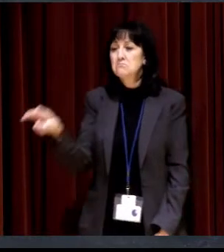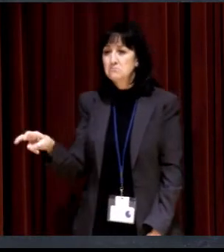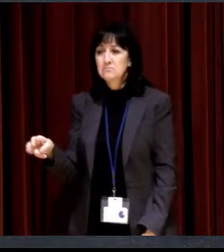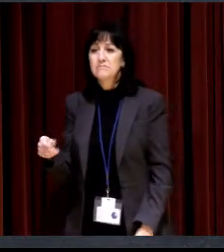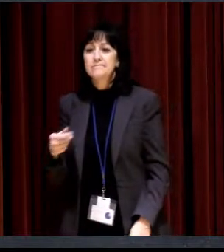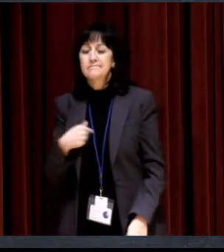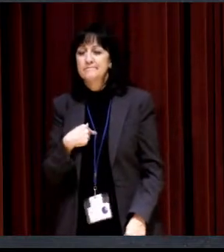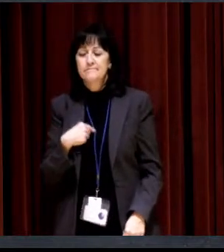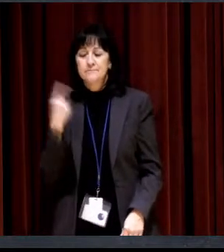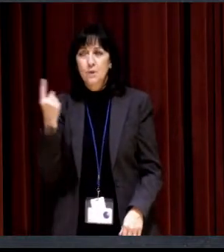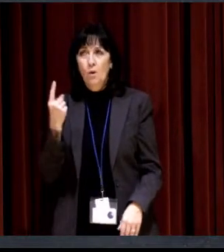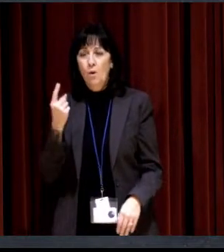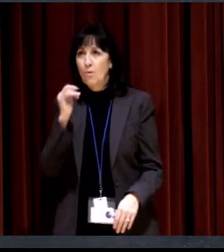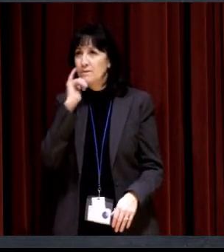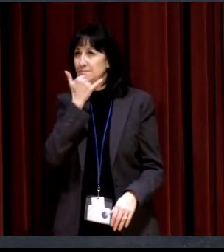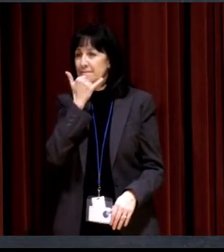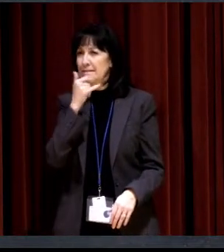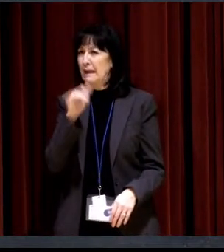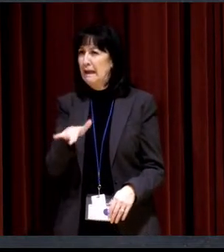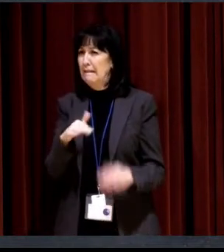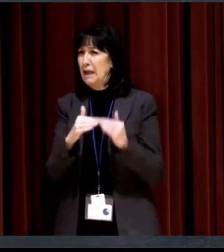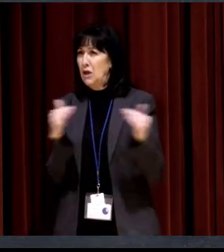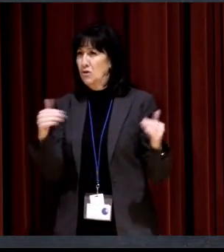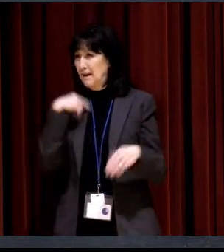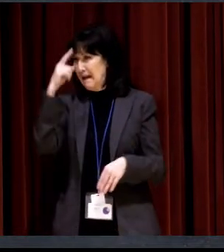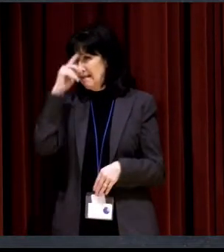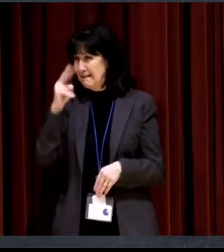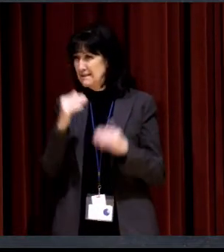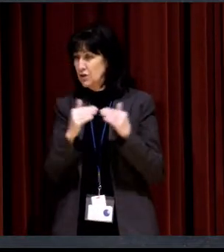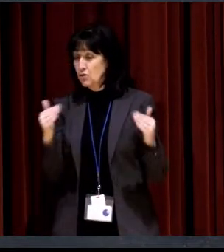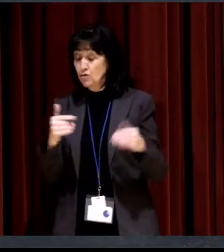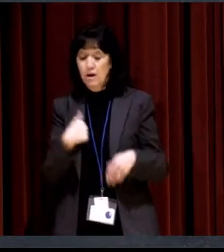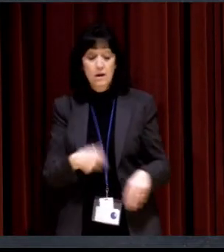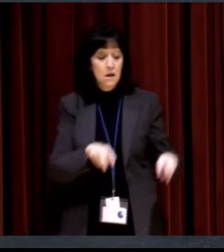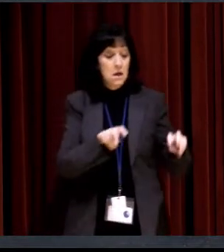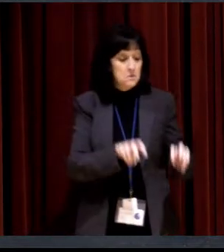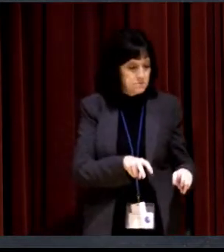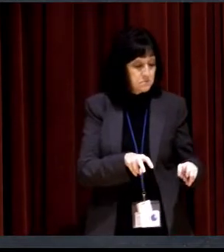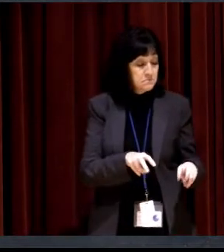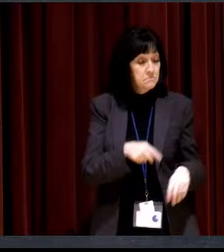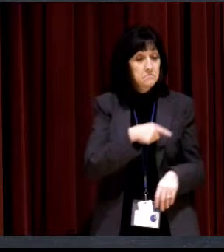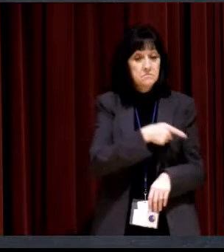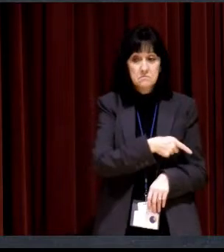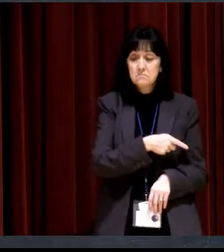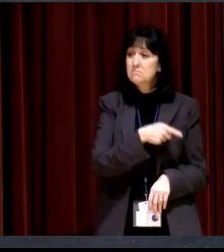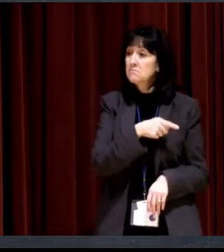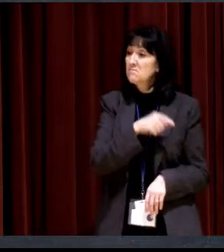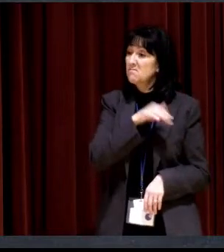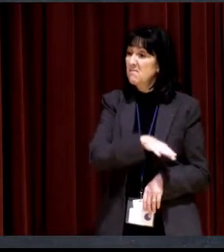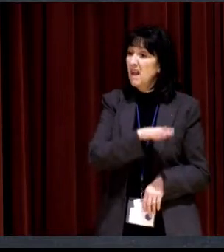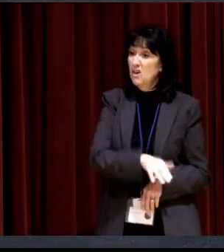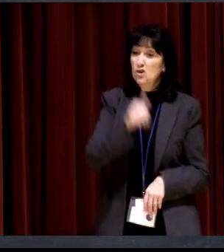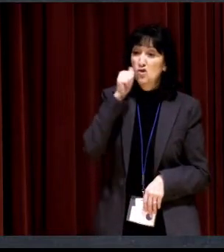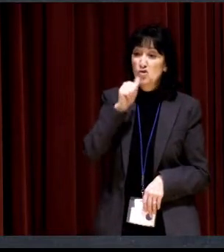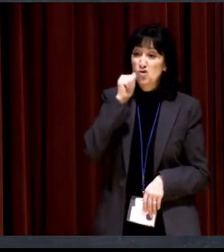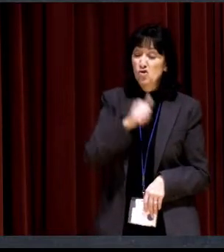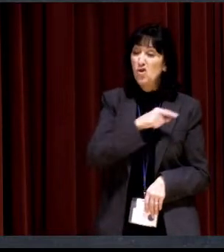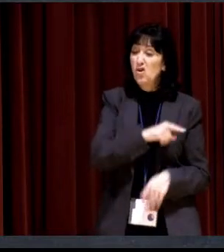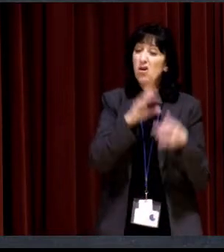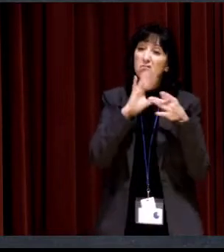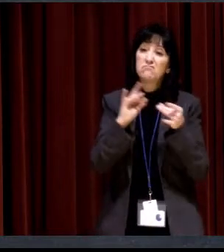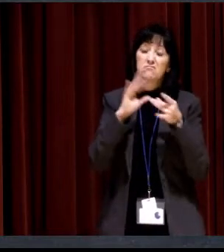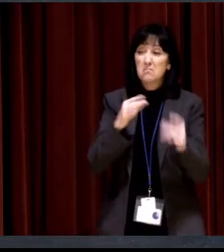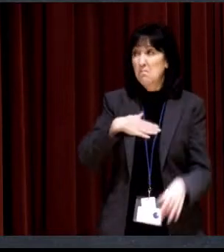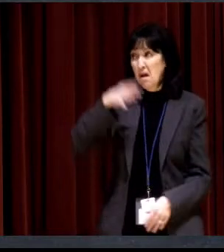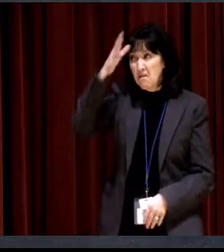wrong. And all the little girl could think about was the fact that her father wasn't home and he was supposed to come up from Georgia and blah,